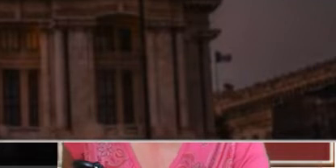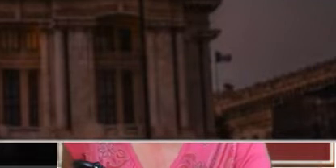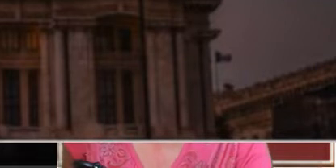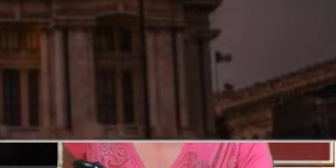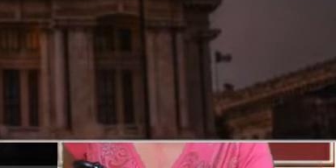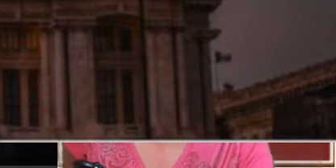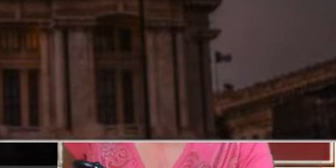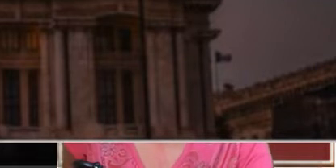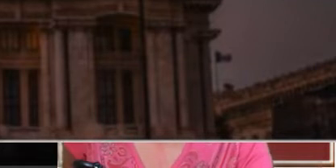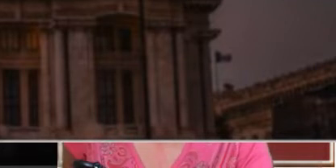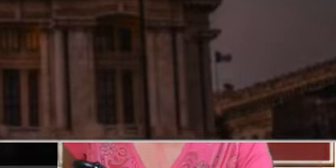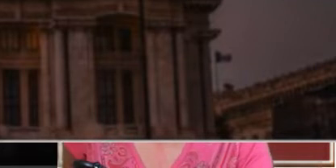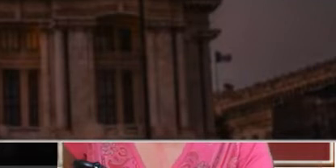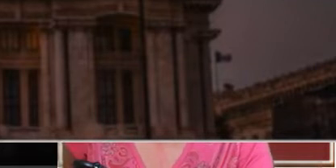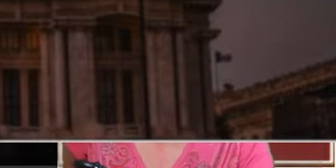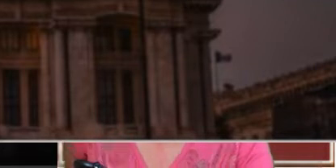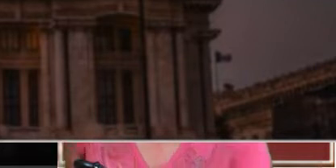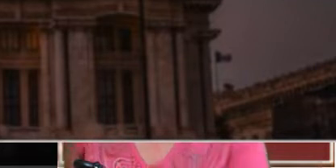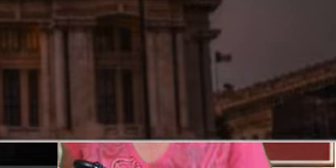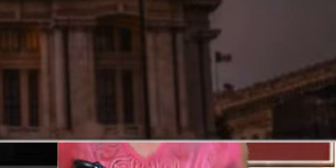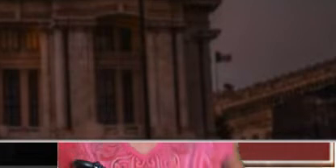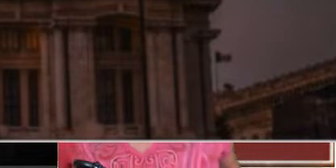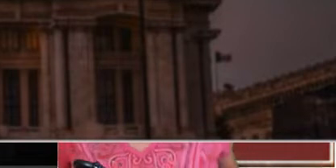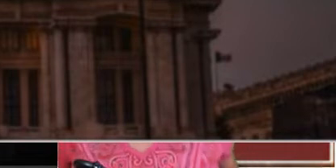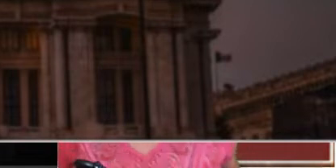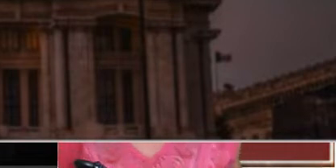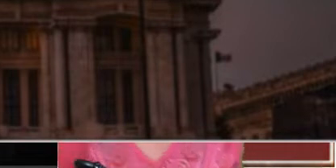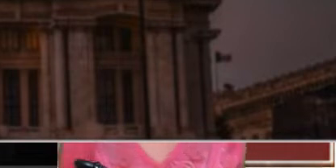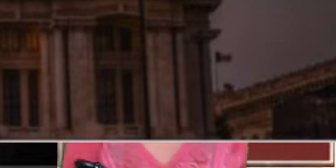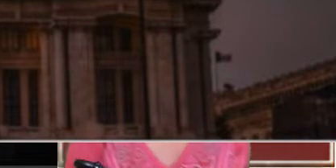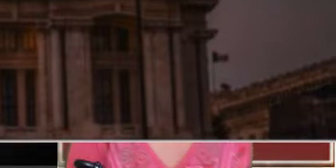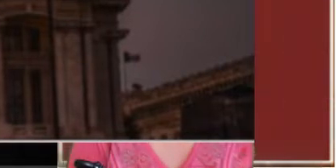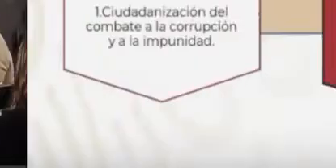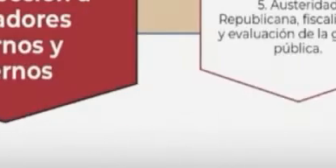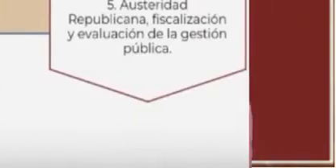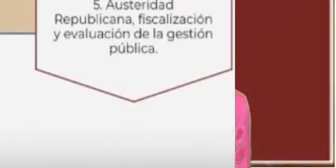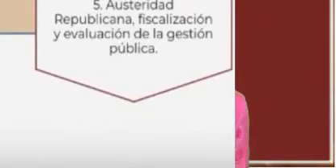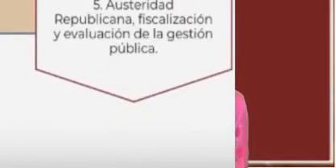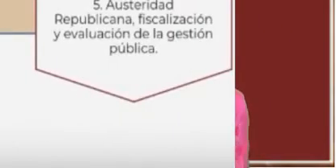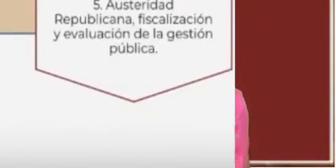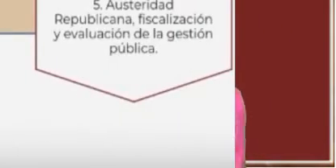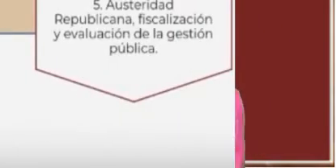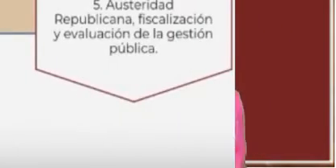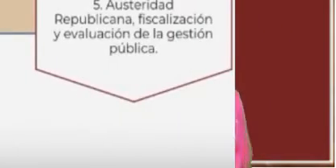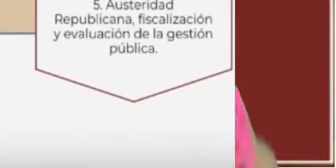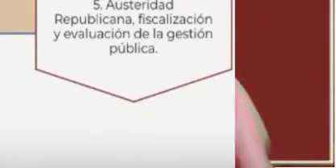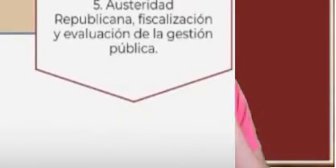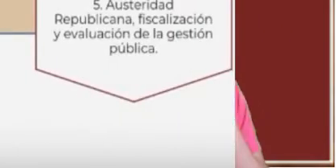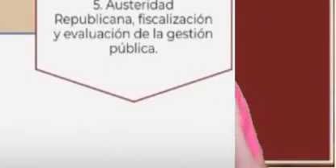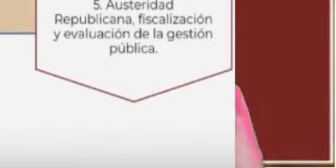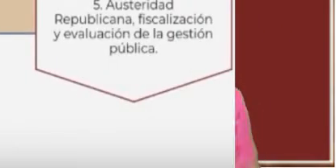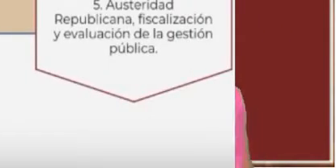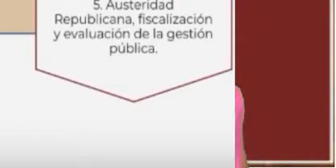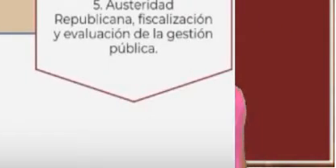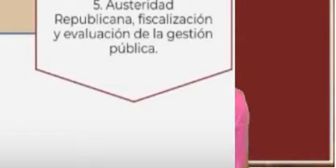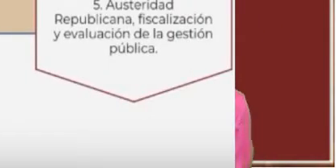there. So let me show you the slides. So this one here,